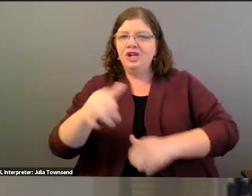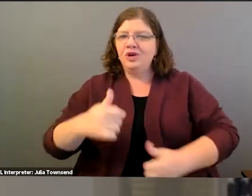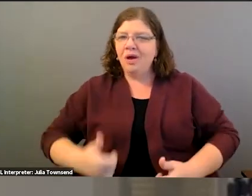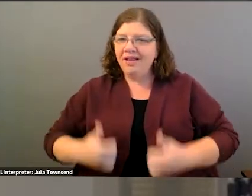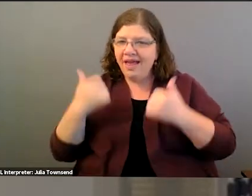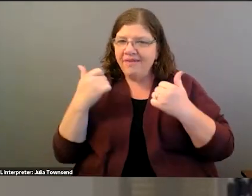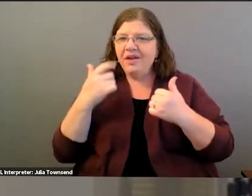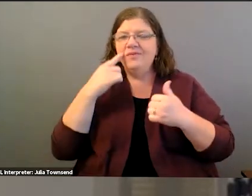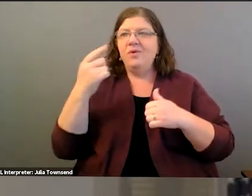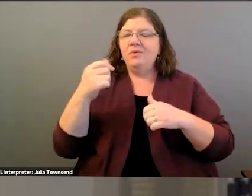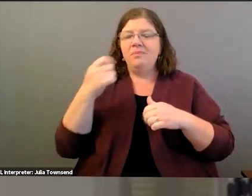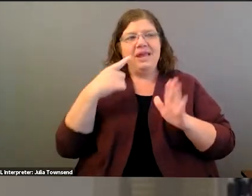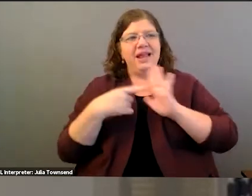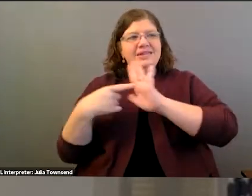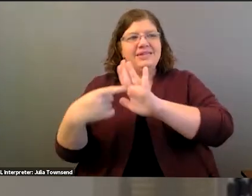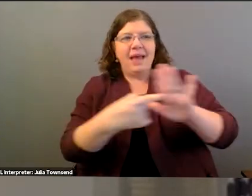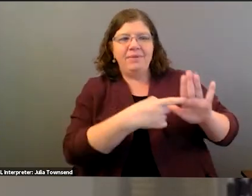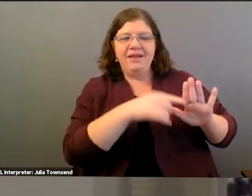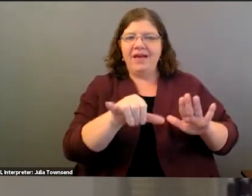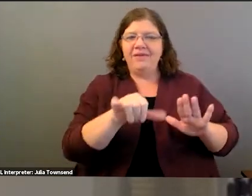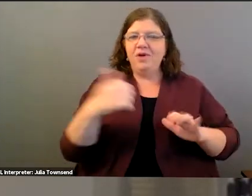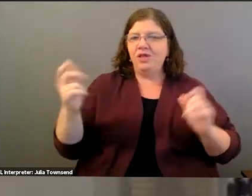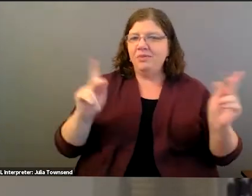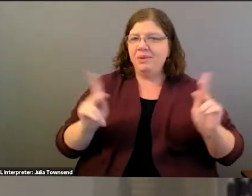being an example of that as well. So thank you so much.